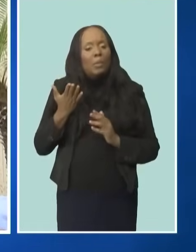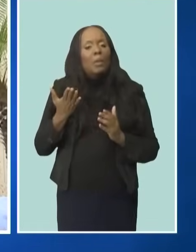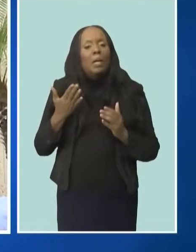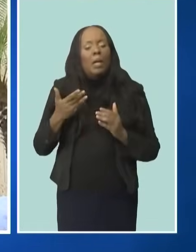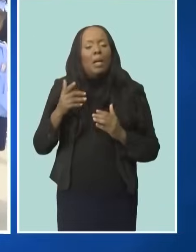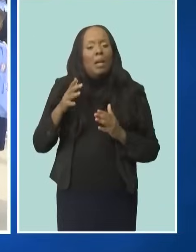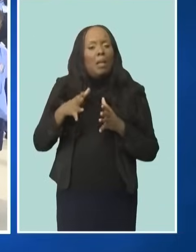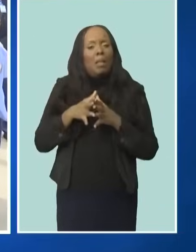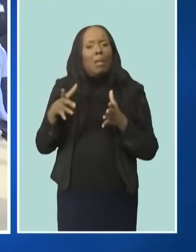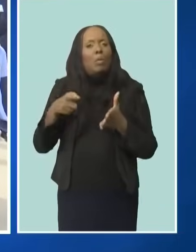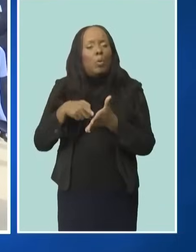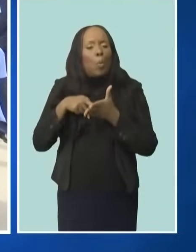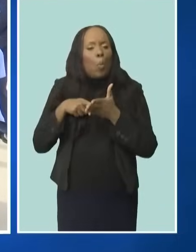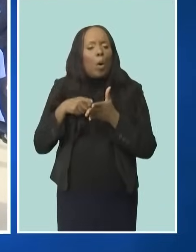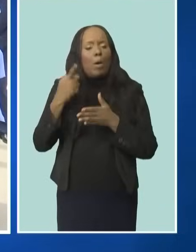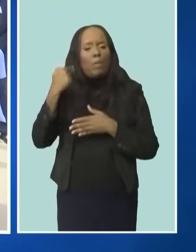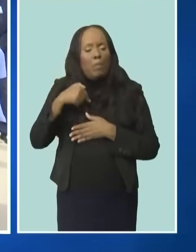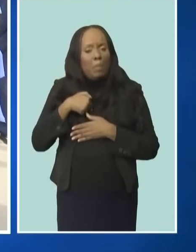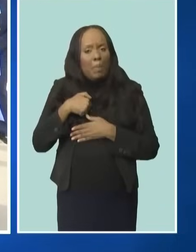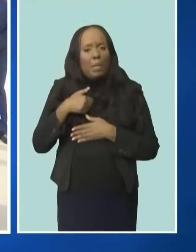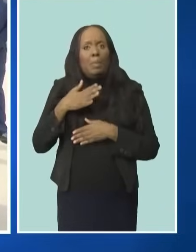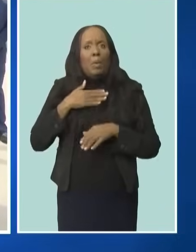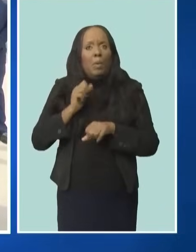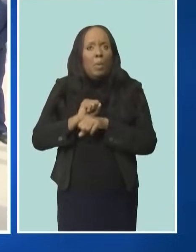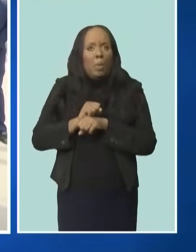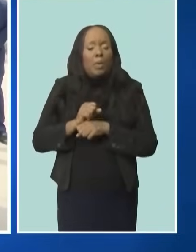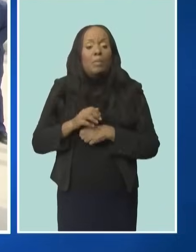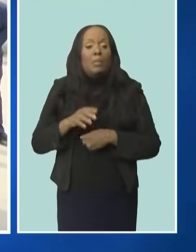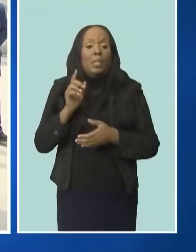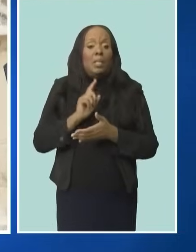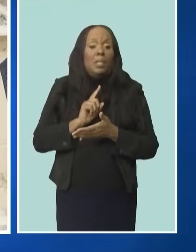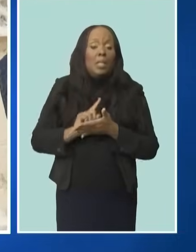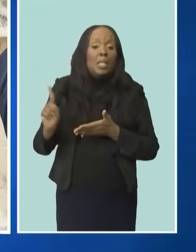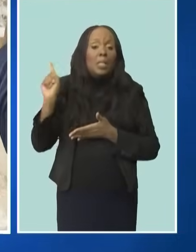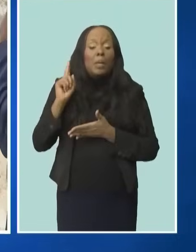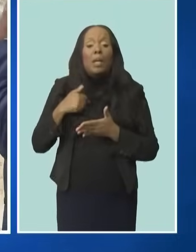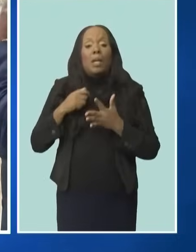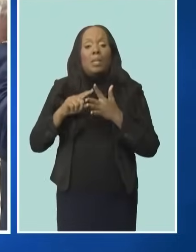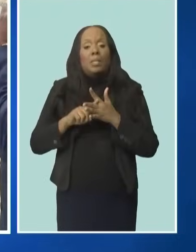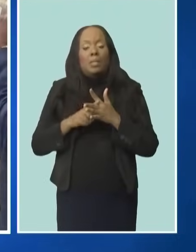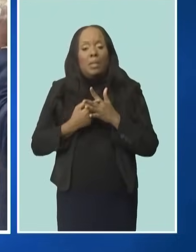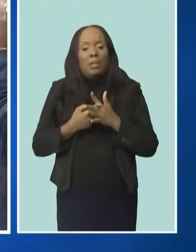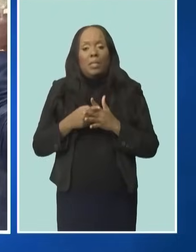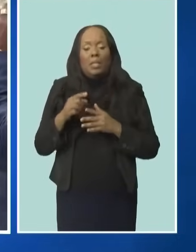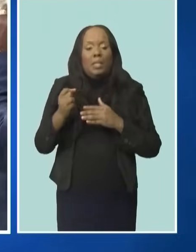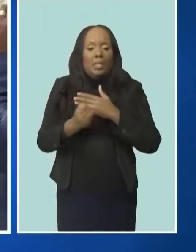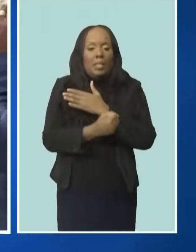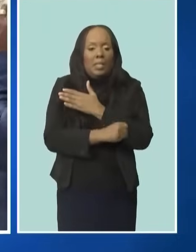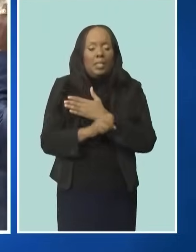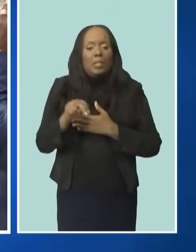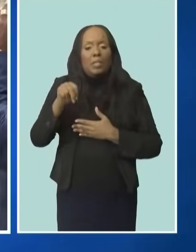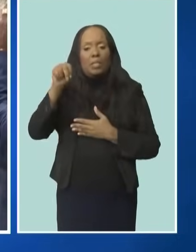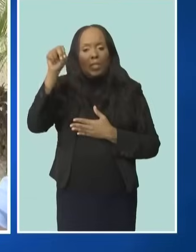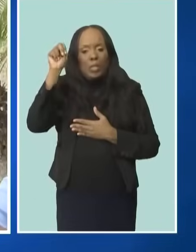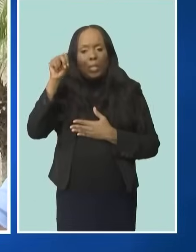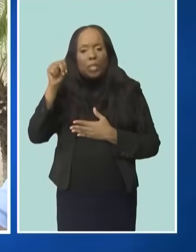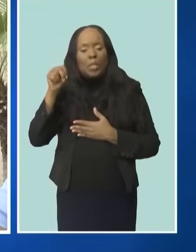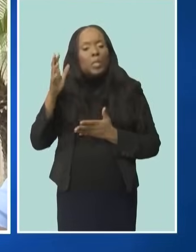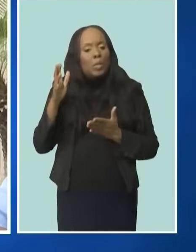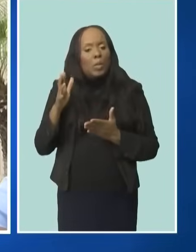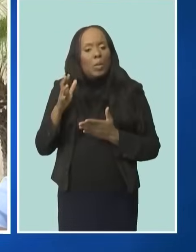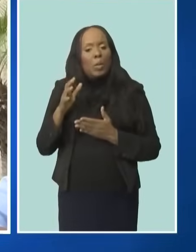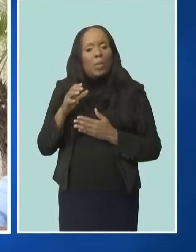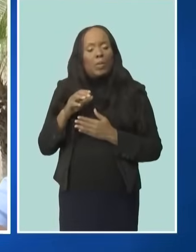expected. And already last week, I would have started a constituency clinic so as to meet the people and to hear their concerns, what they want